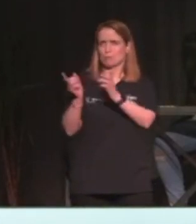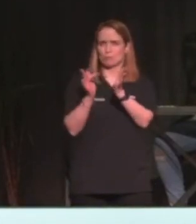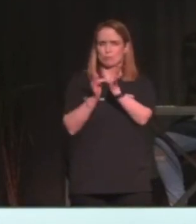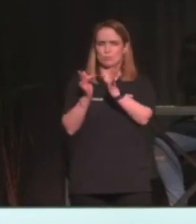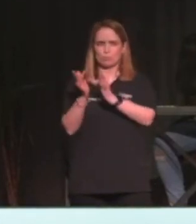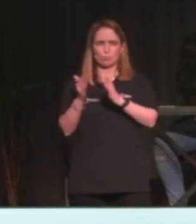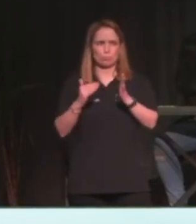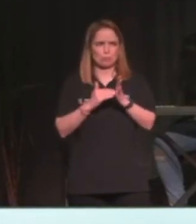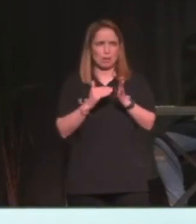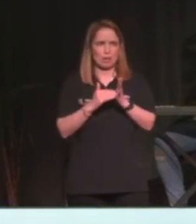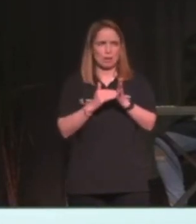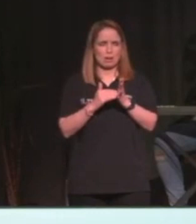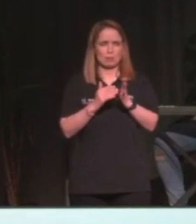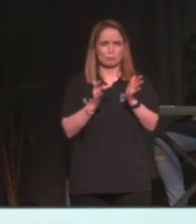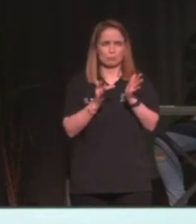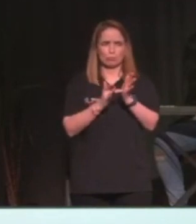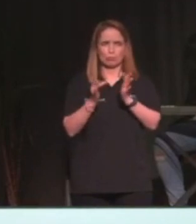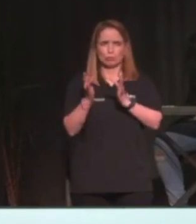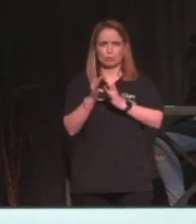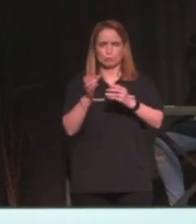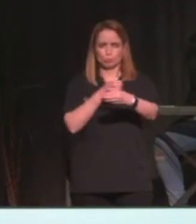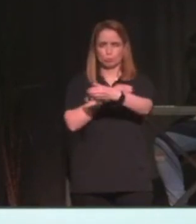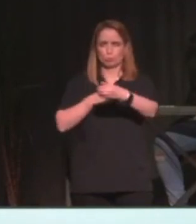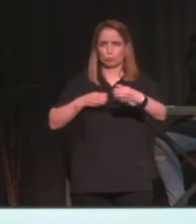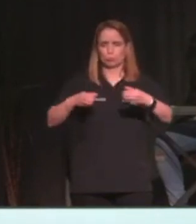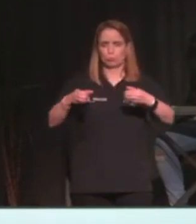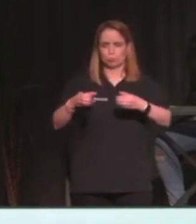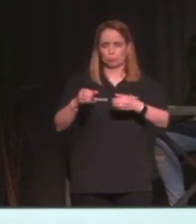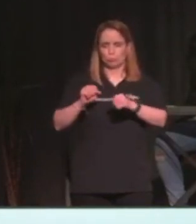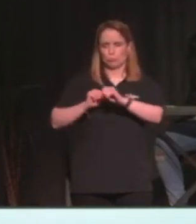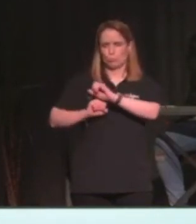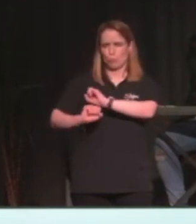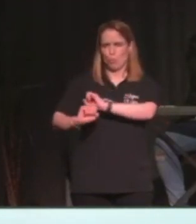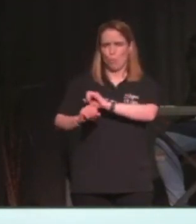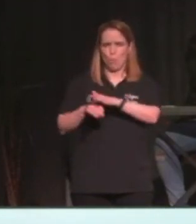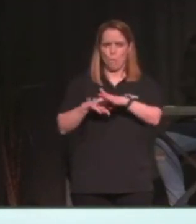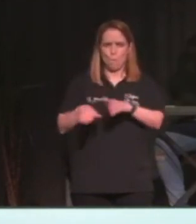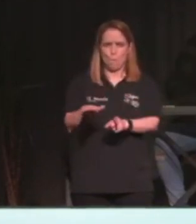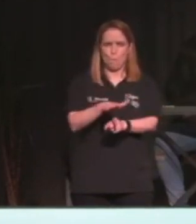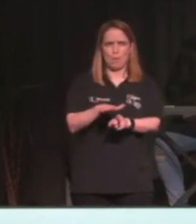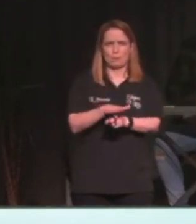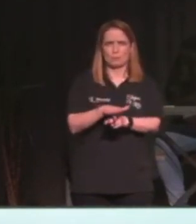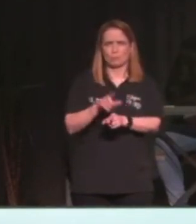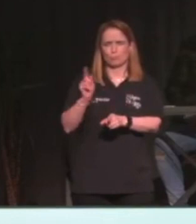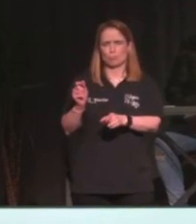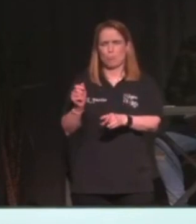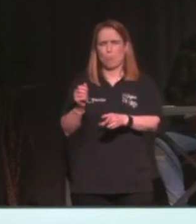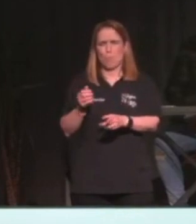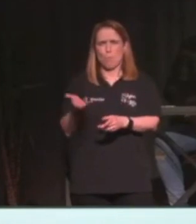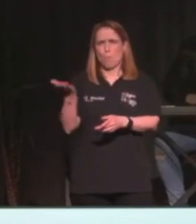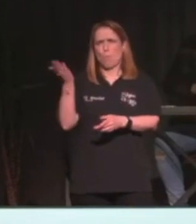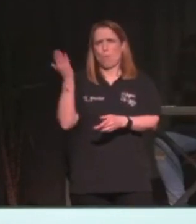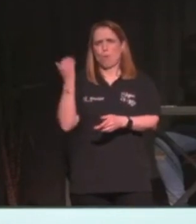He stepped in for you. He was beaten and bruised and